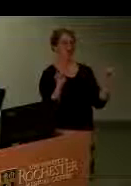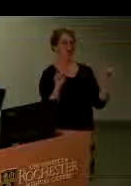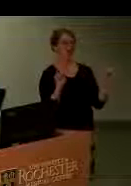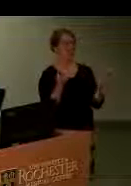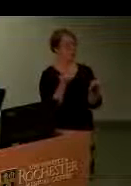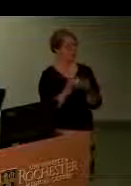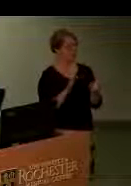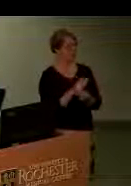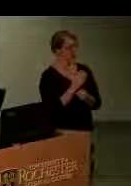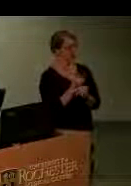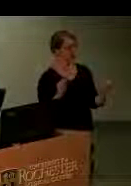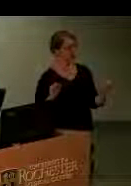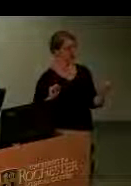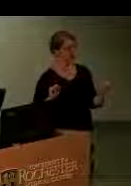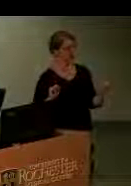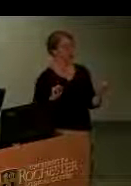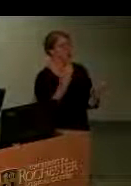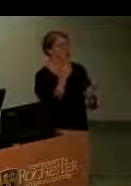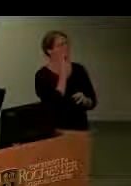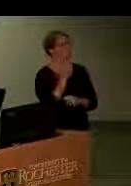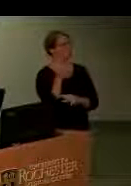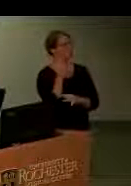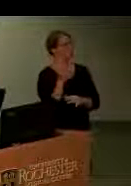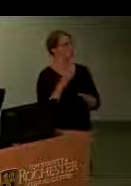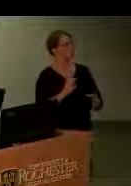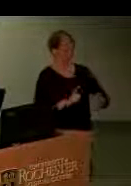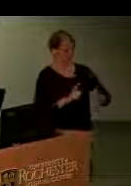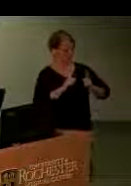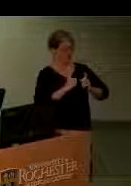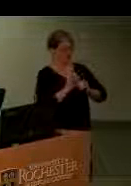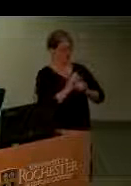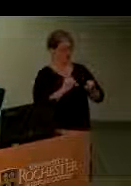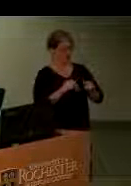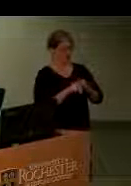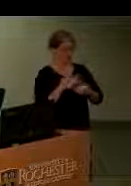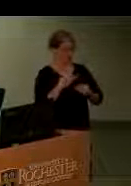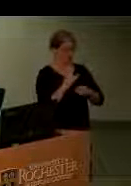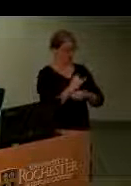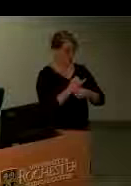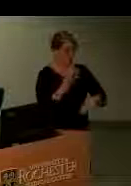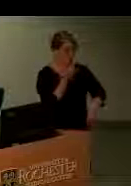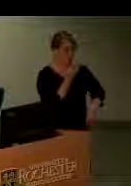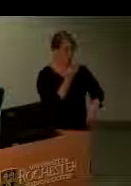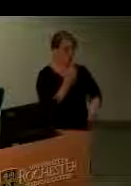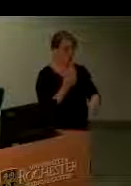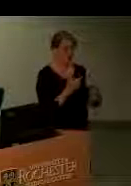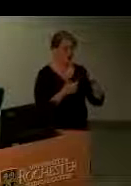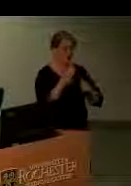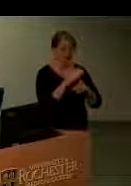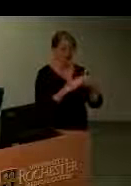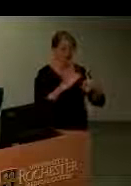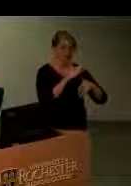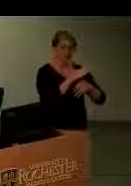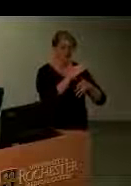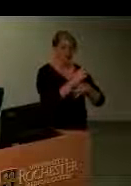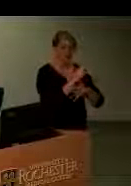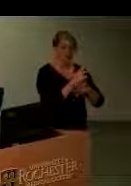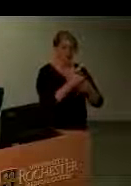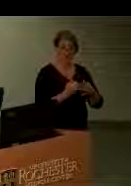look back now, the freedom I was given in a sub-internship was probably greater than senior residents are given